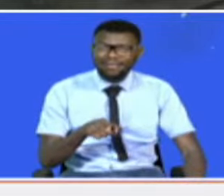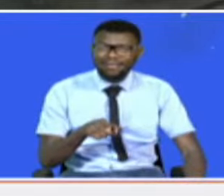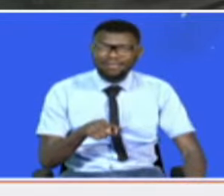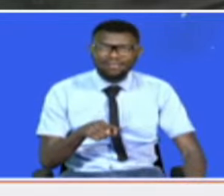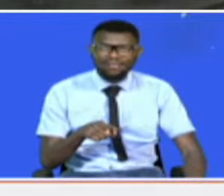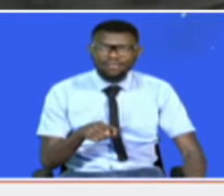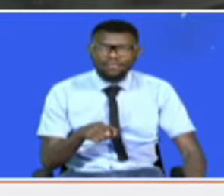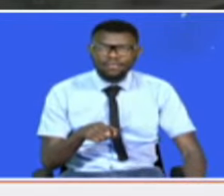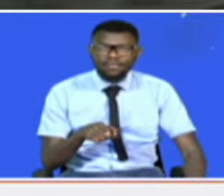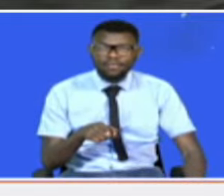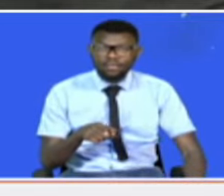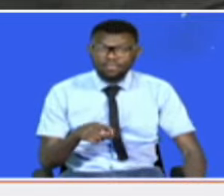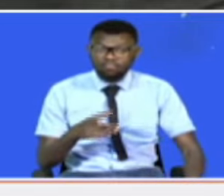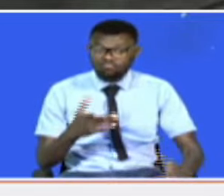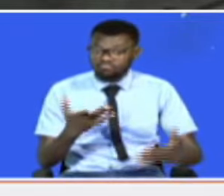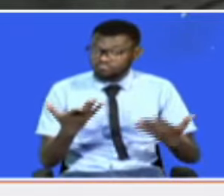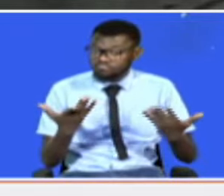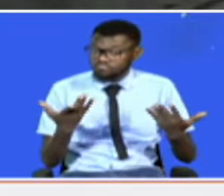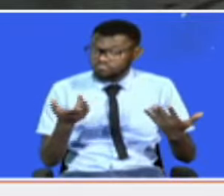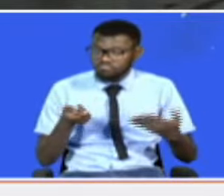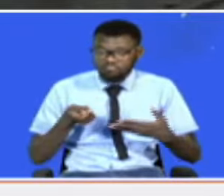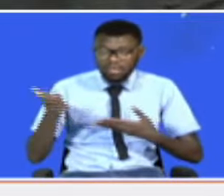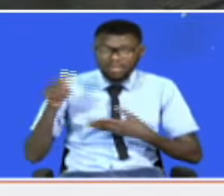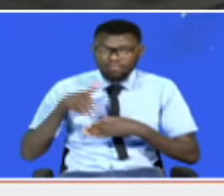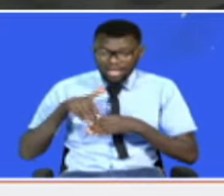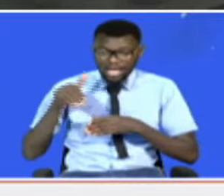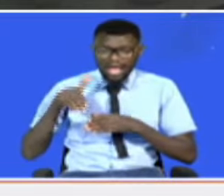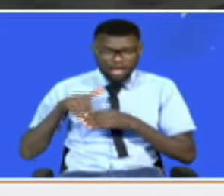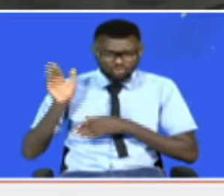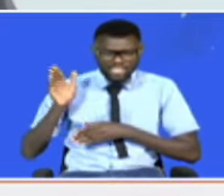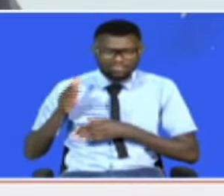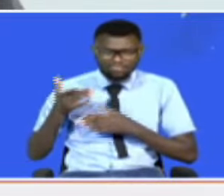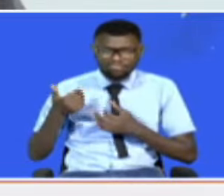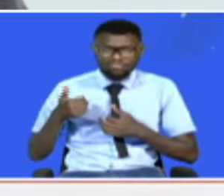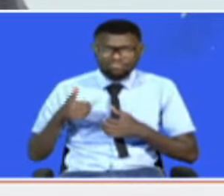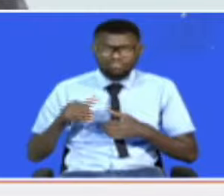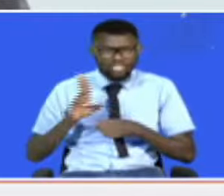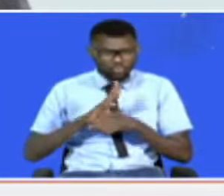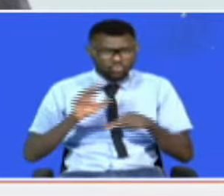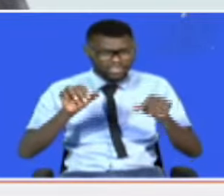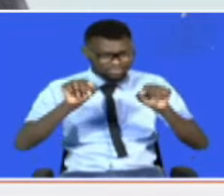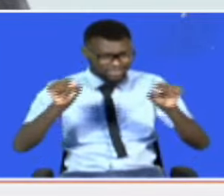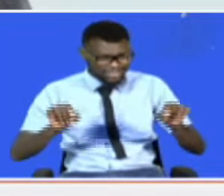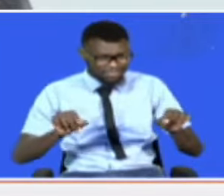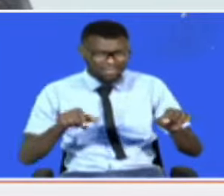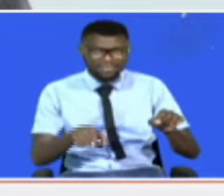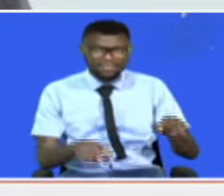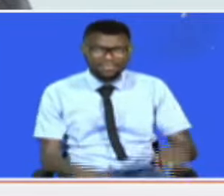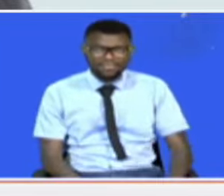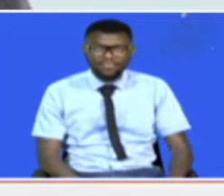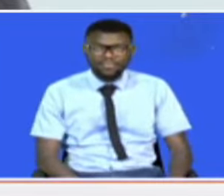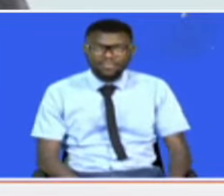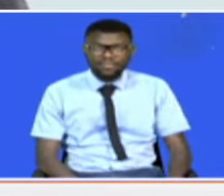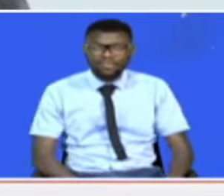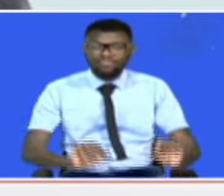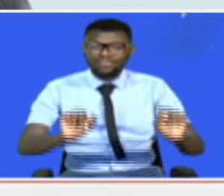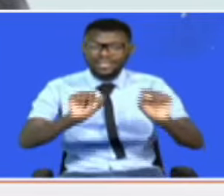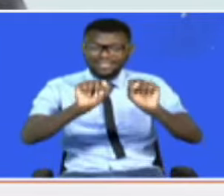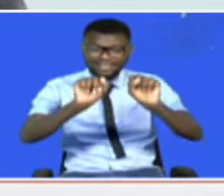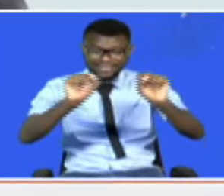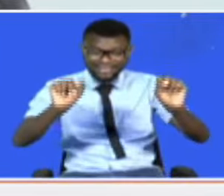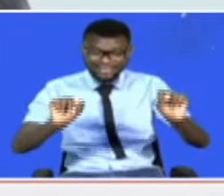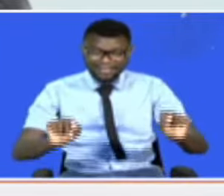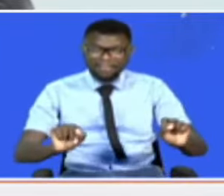Will whoever it is outsourced still use this system? And what is envisioned is this system will